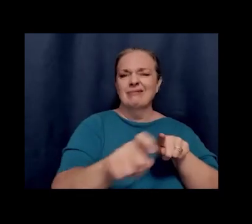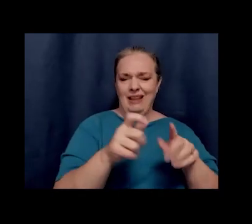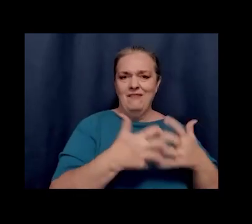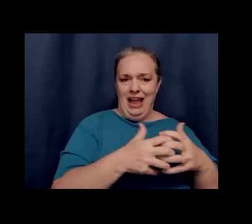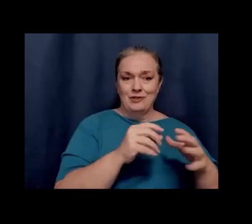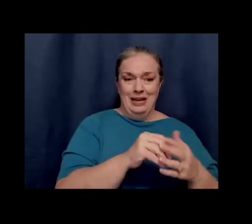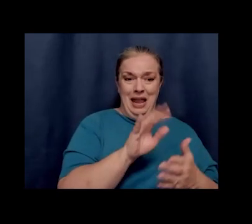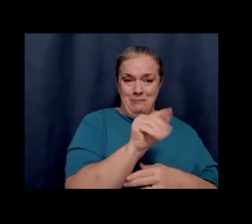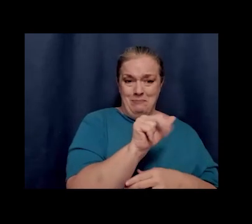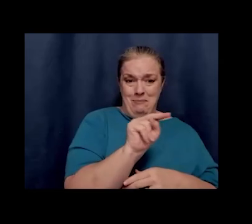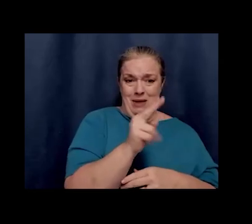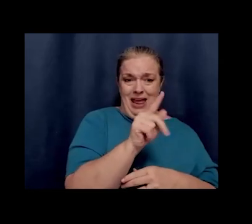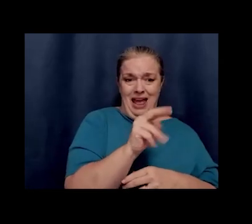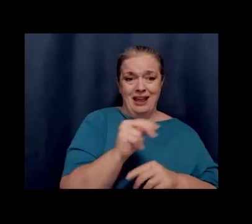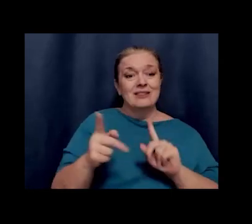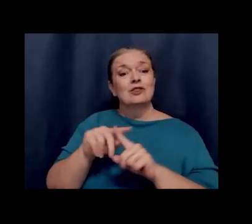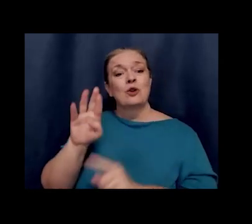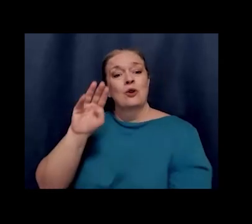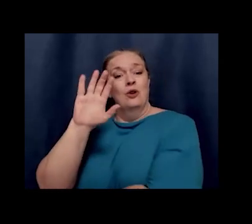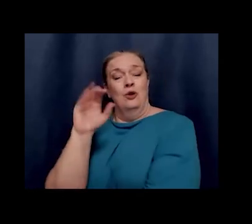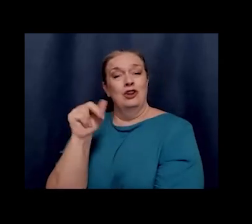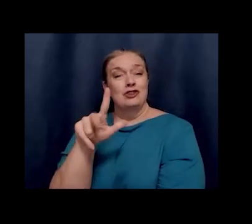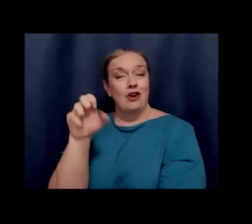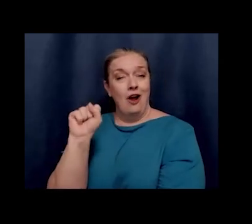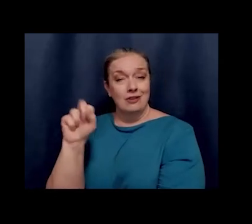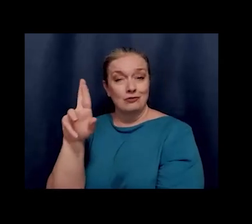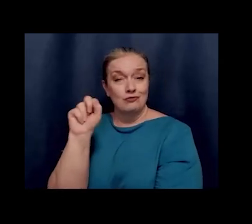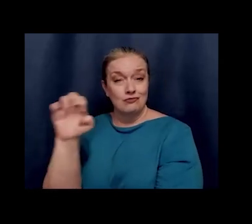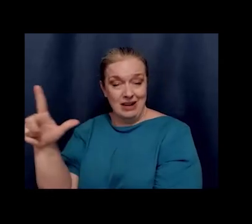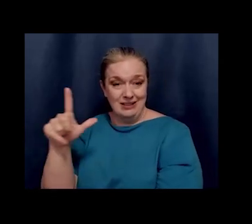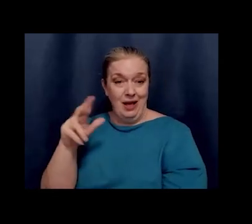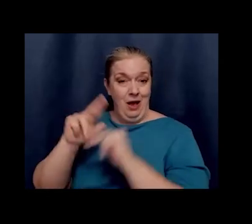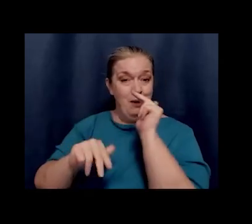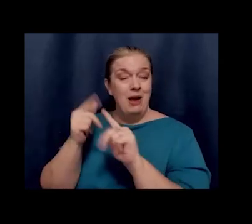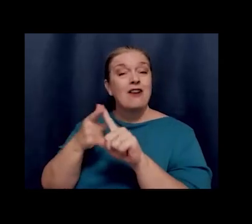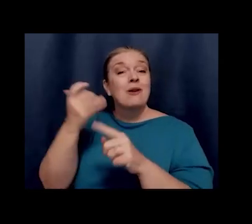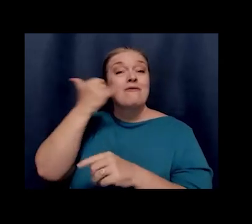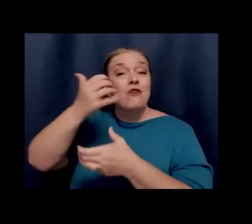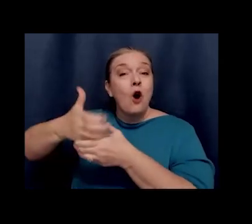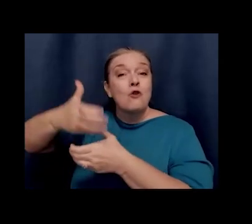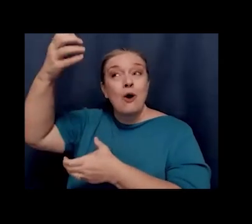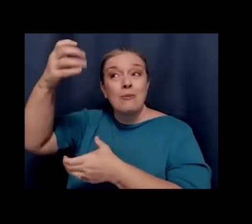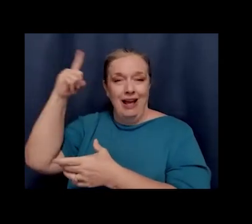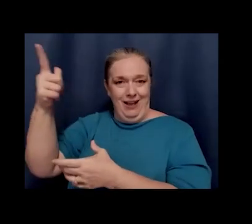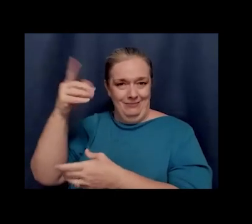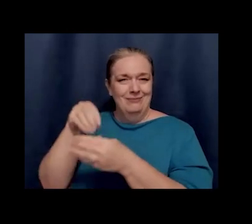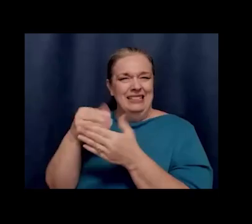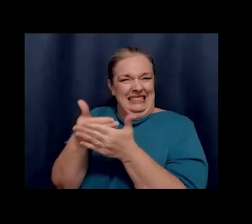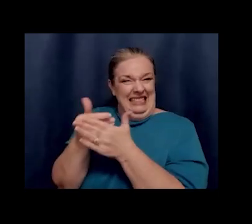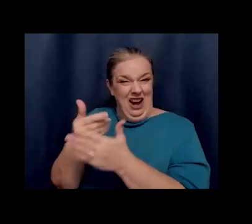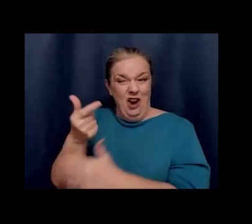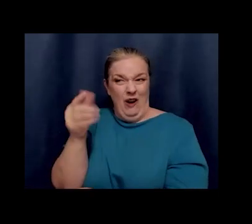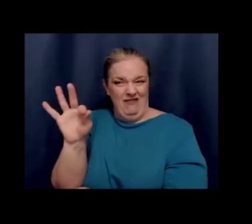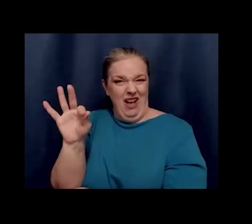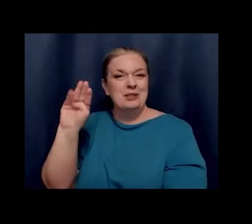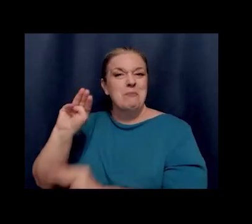painter Charlie M. Russell built out of recycled telephone poles in the suburbs of Great Falls, Montana, to the